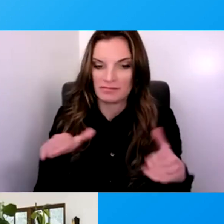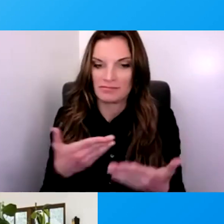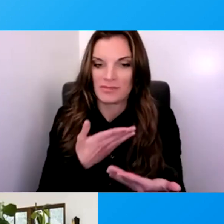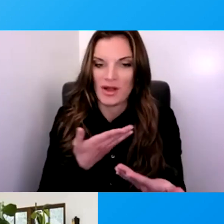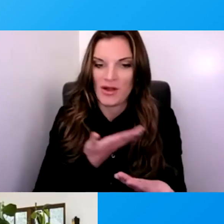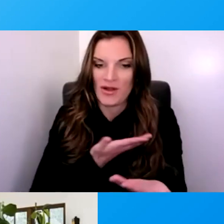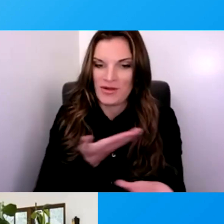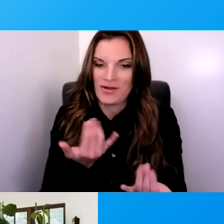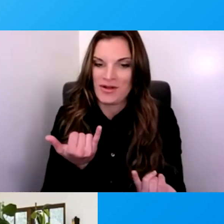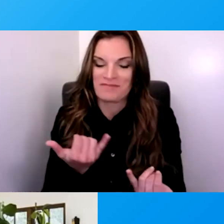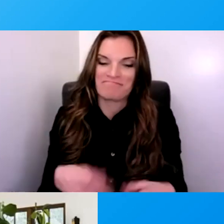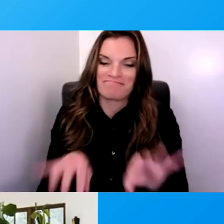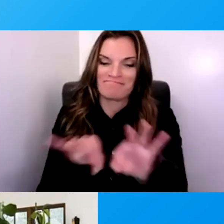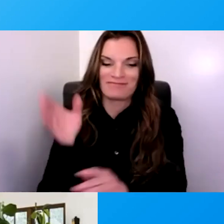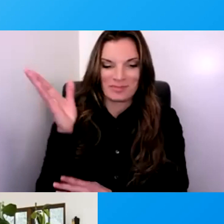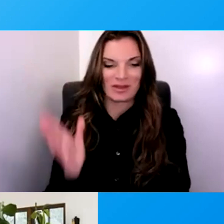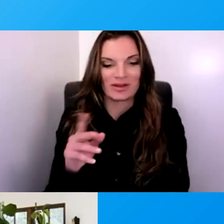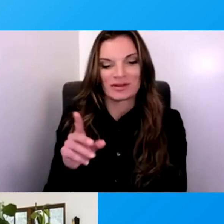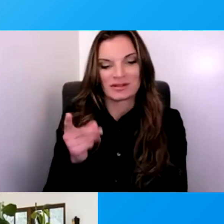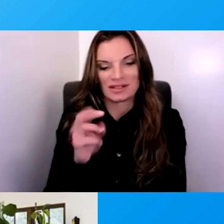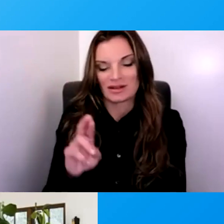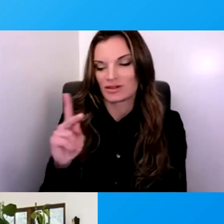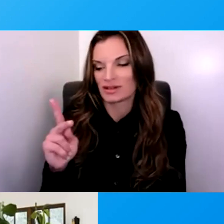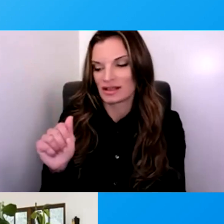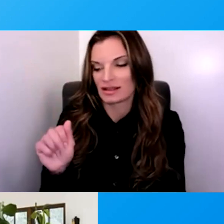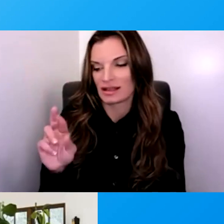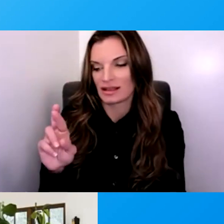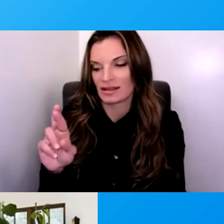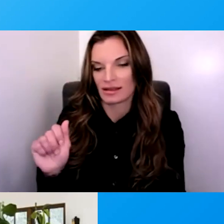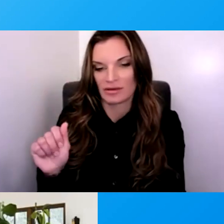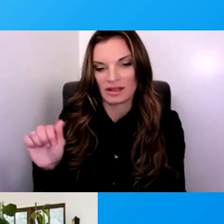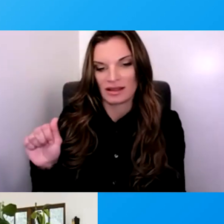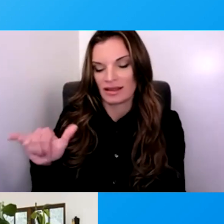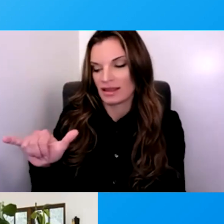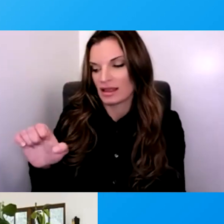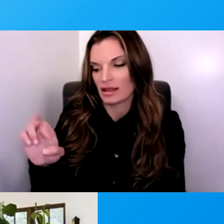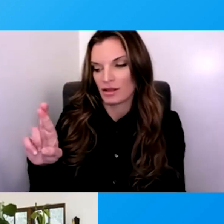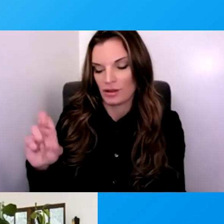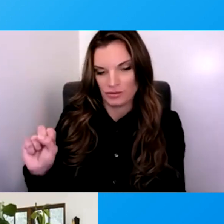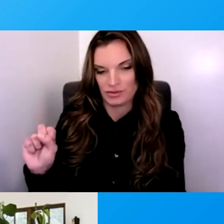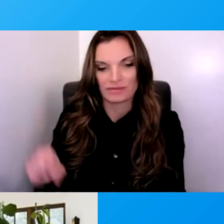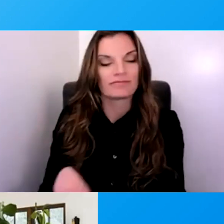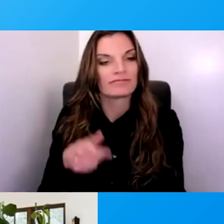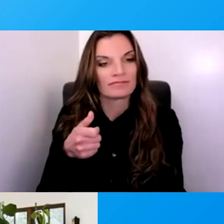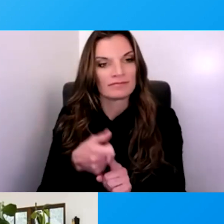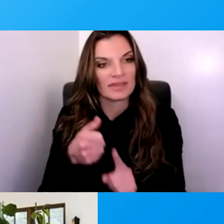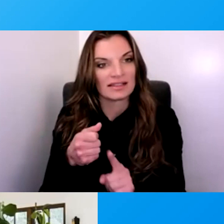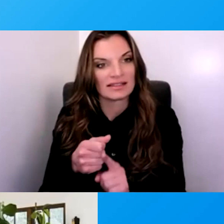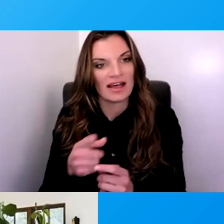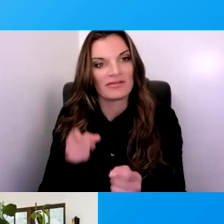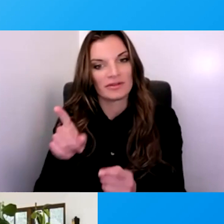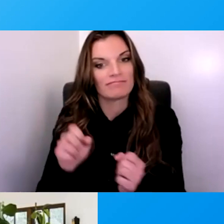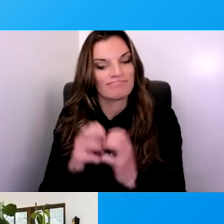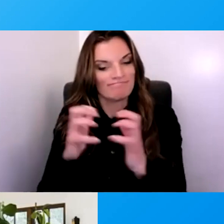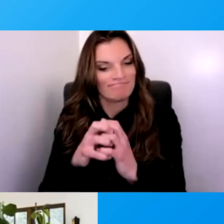keynote speaker, Dr. Kara Ayers, the co-founder of the Disabled Parenting Project. Welcome, Dr.